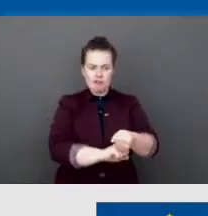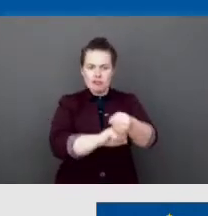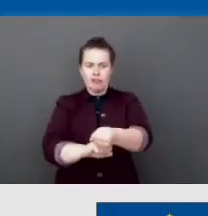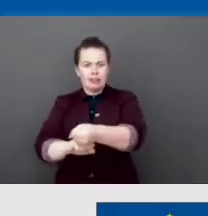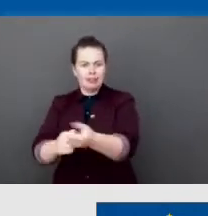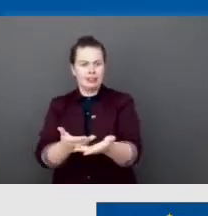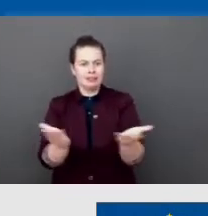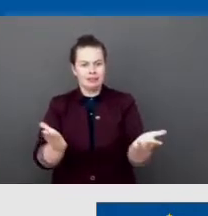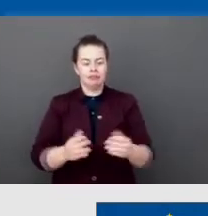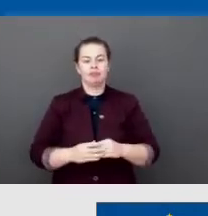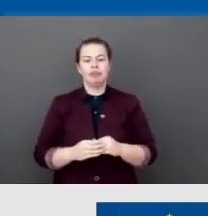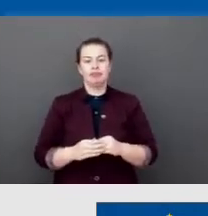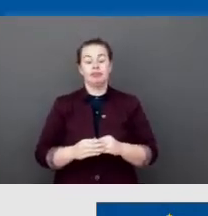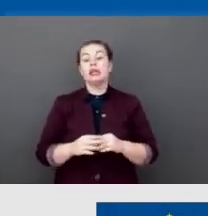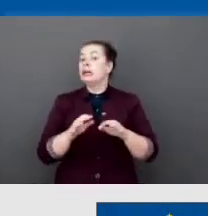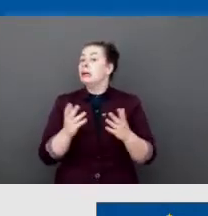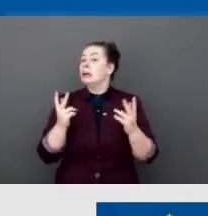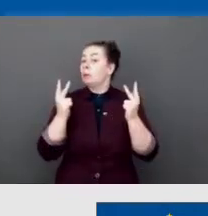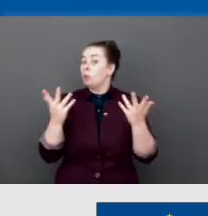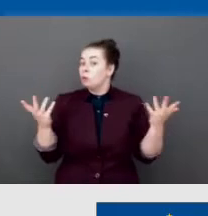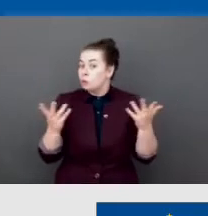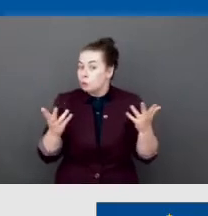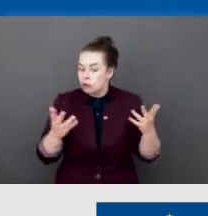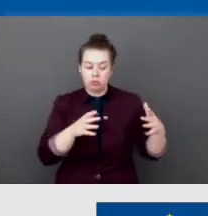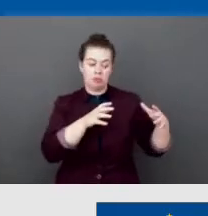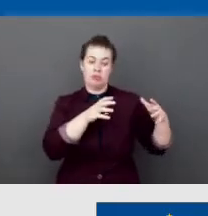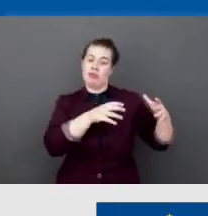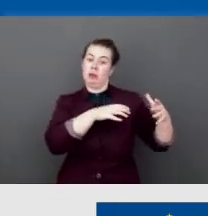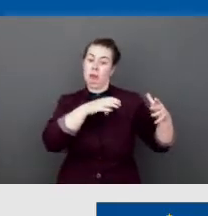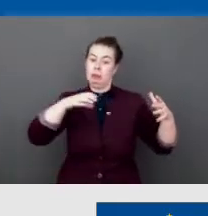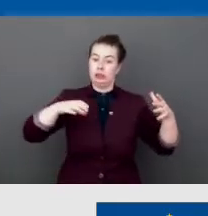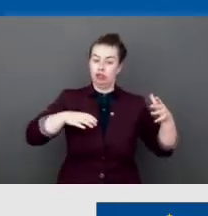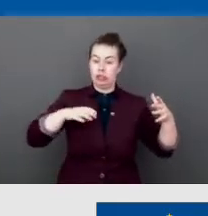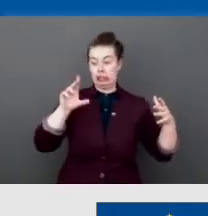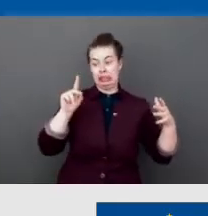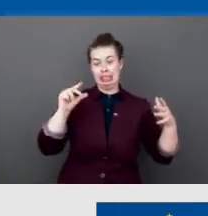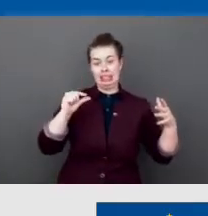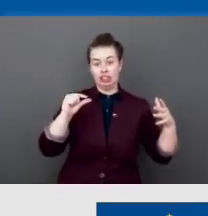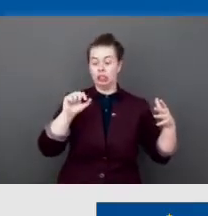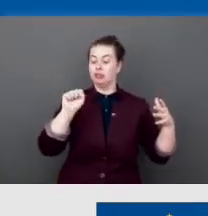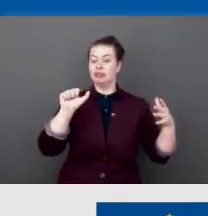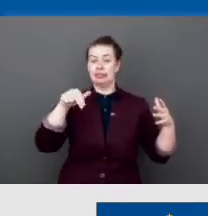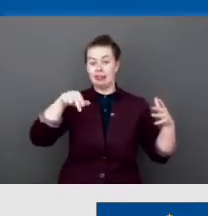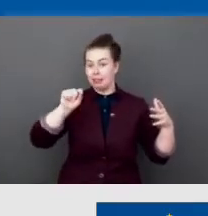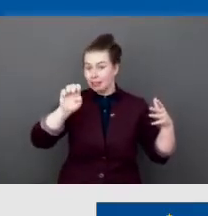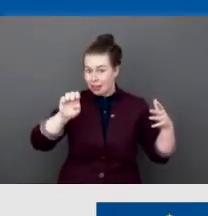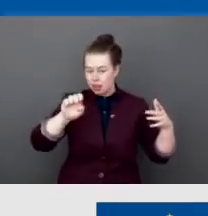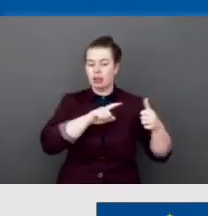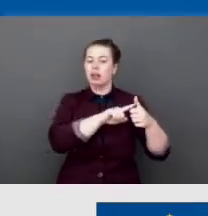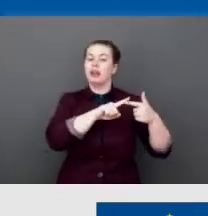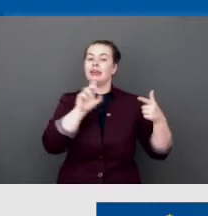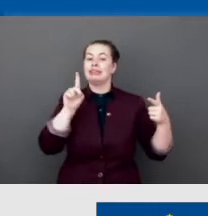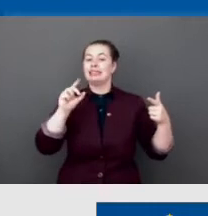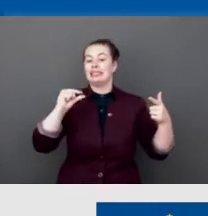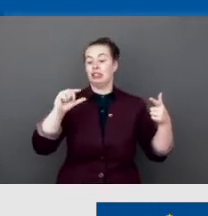In terms of the EU, I think it's important that all directorates are signed up with that, not only DG Sante, but also DG Connect, for